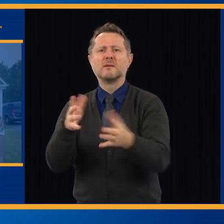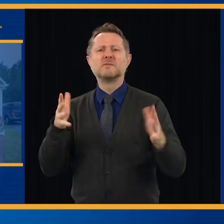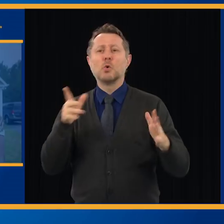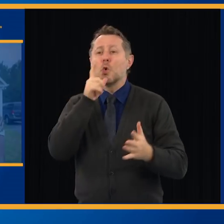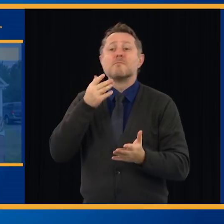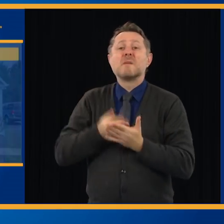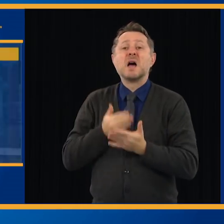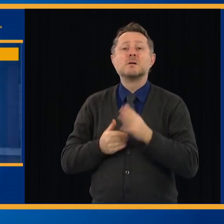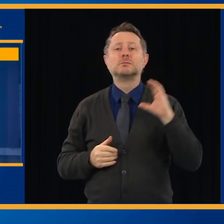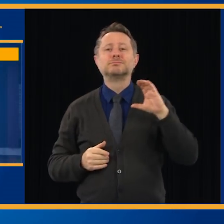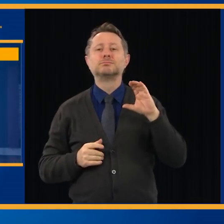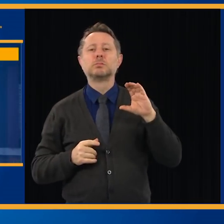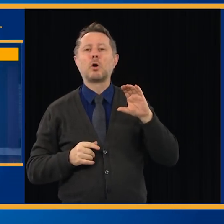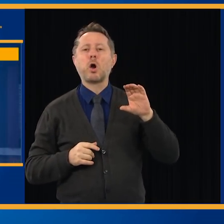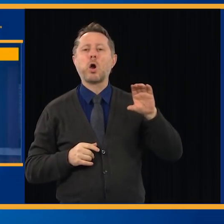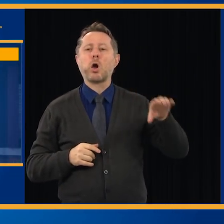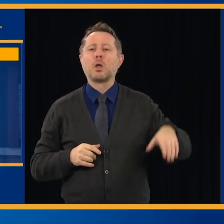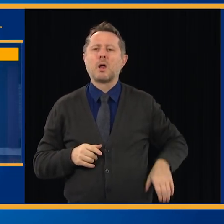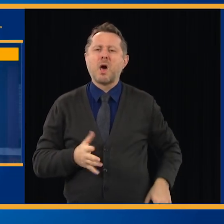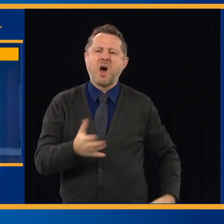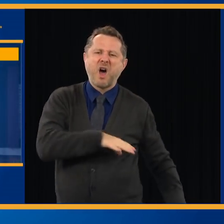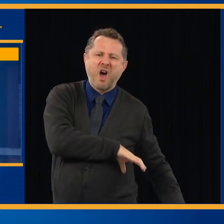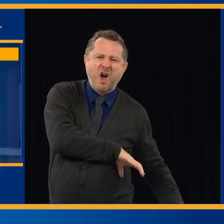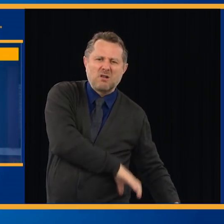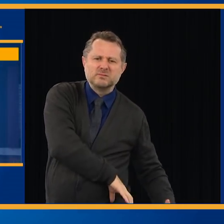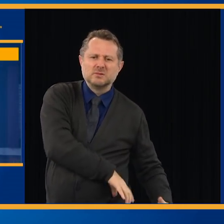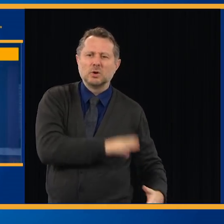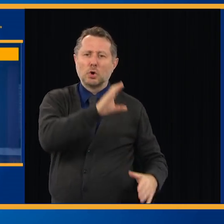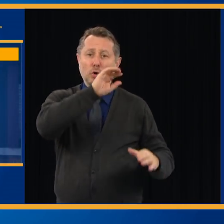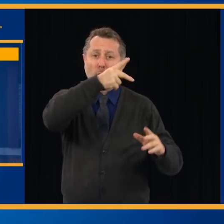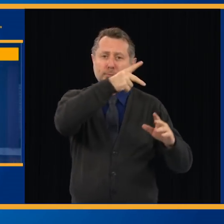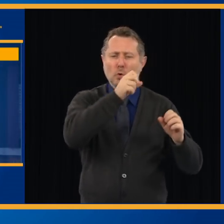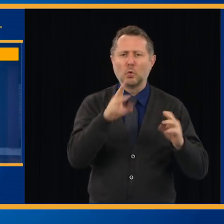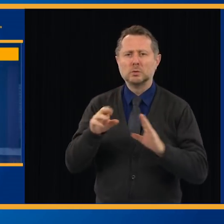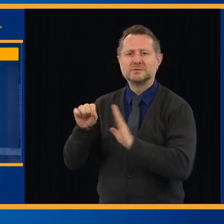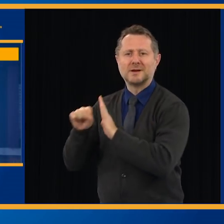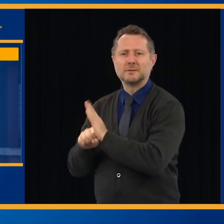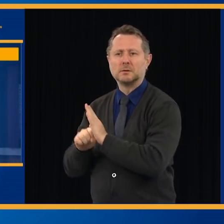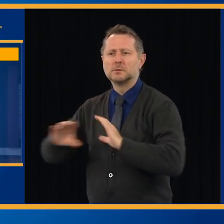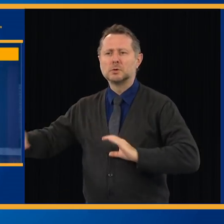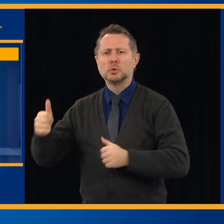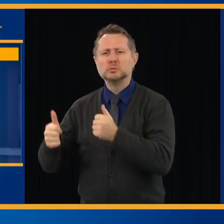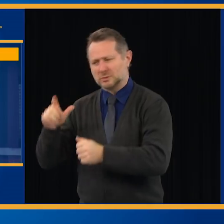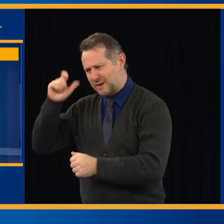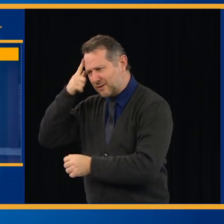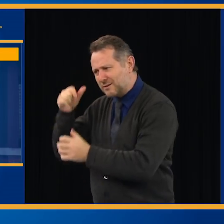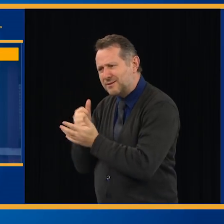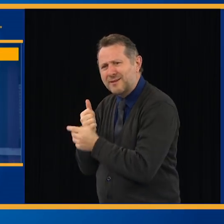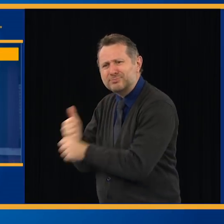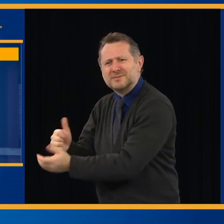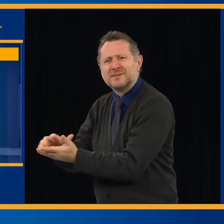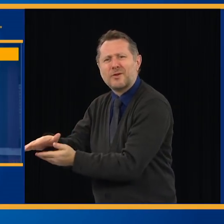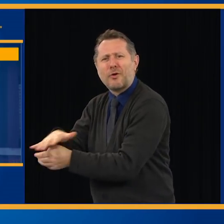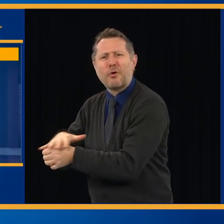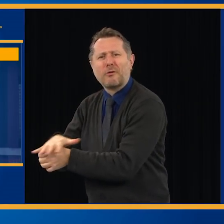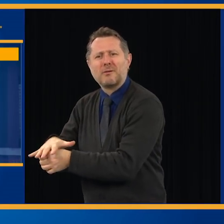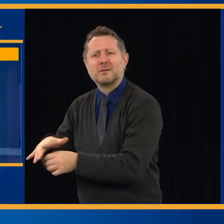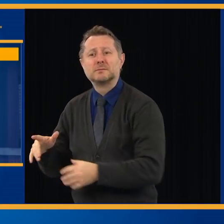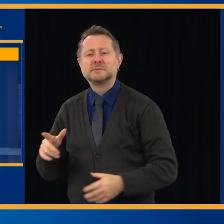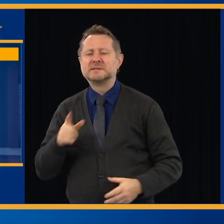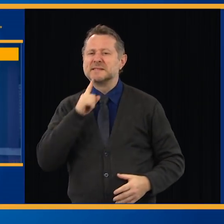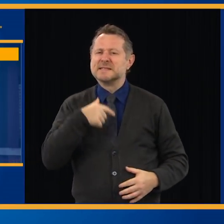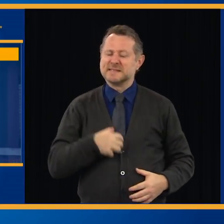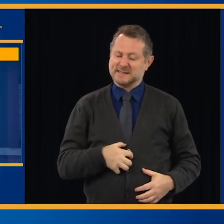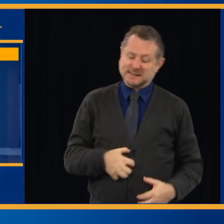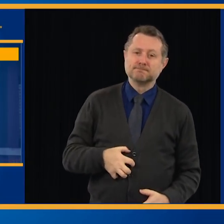pocket state and local governments want to fund. The reason it is so disturbing to me, I'm